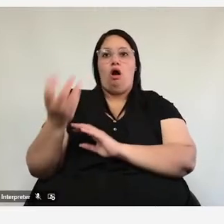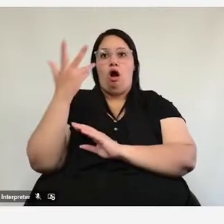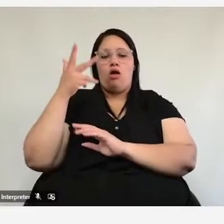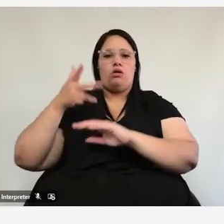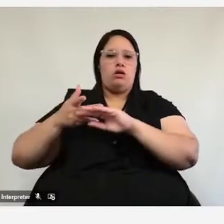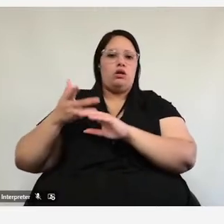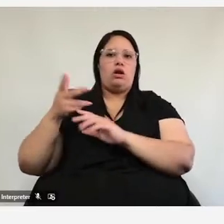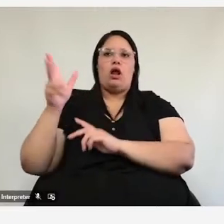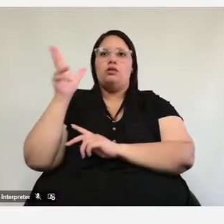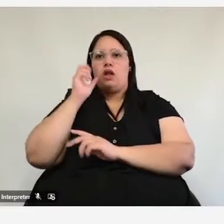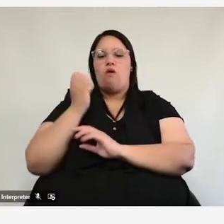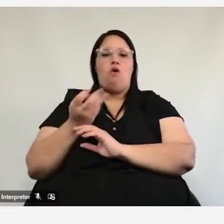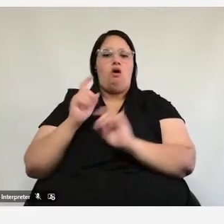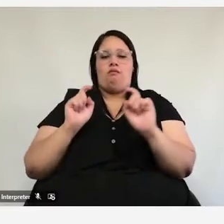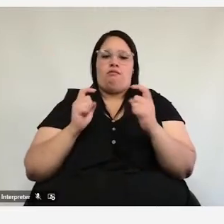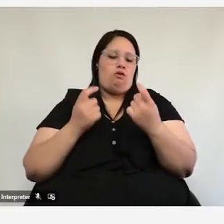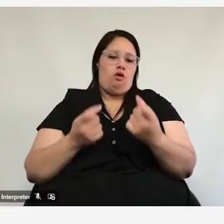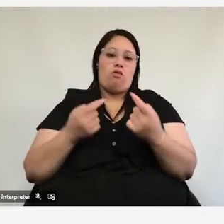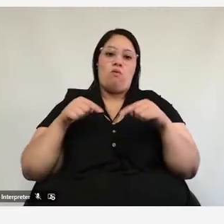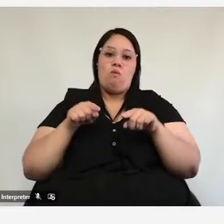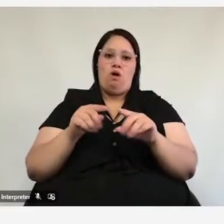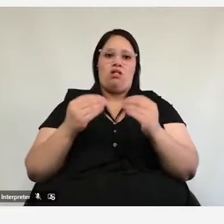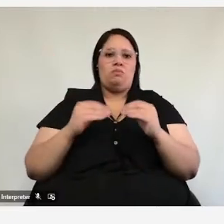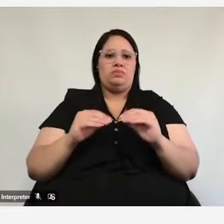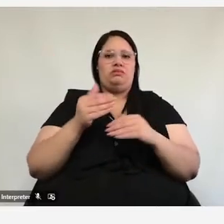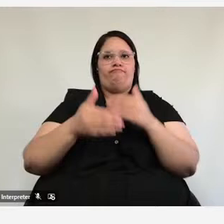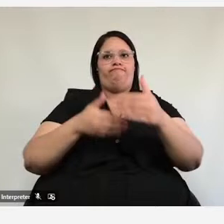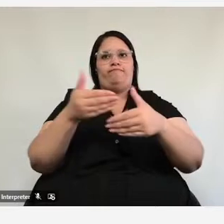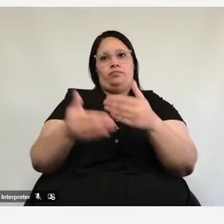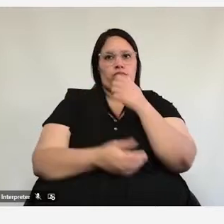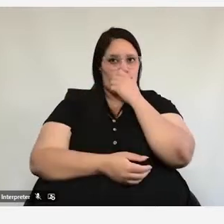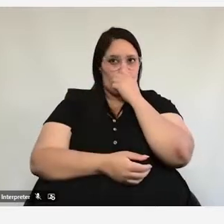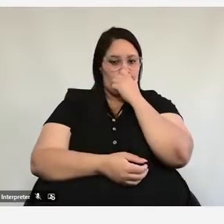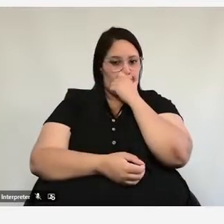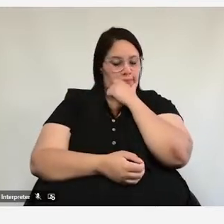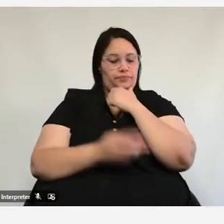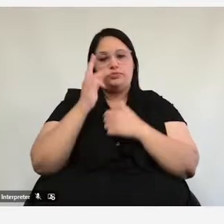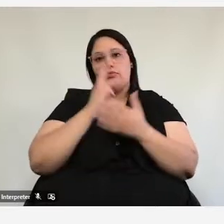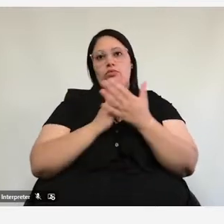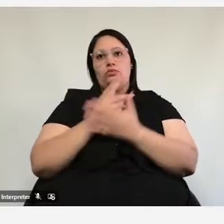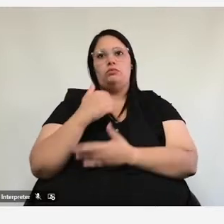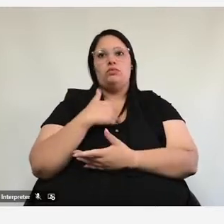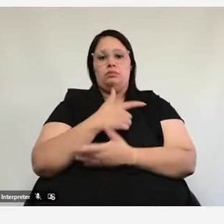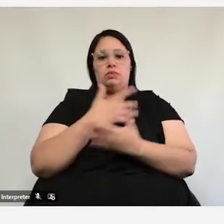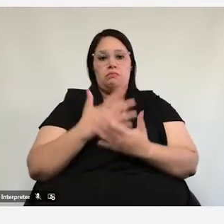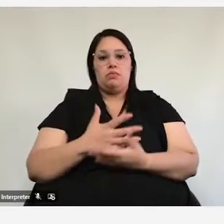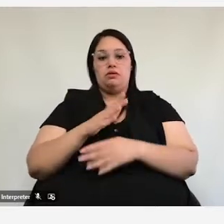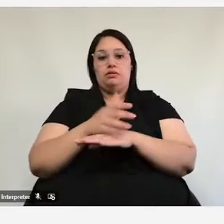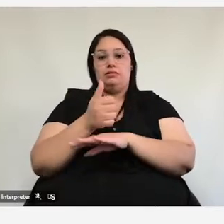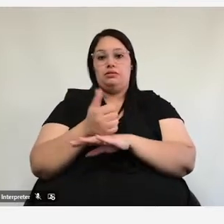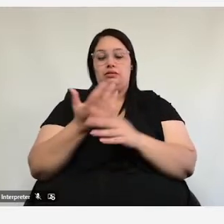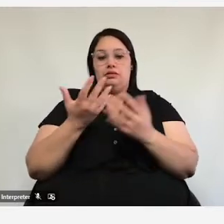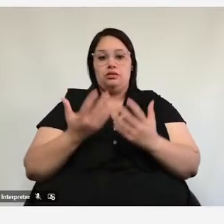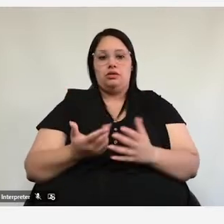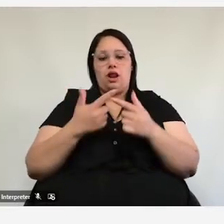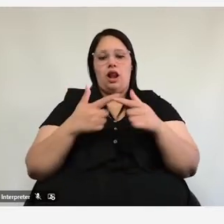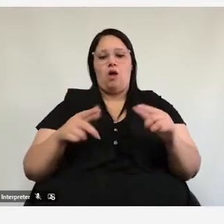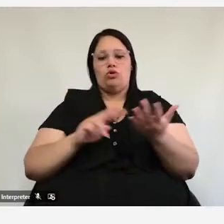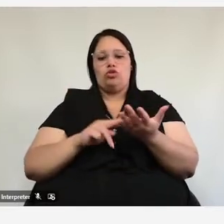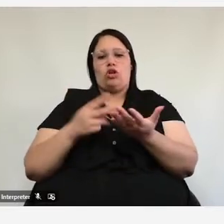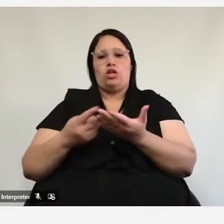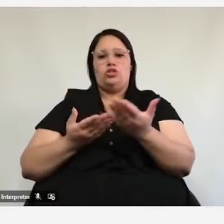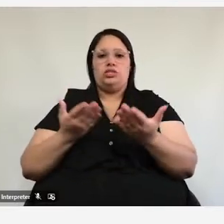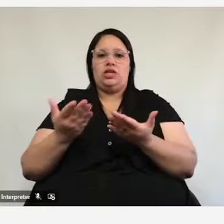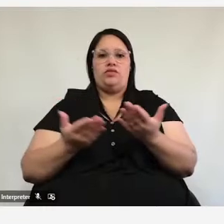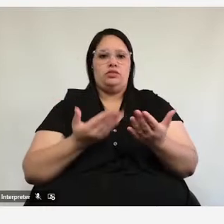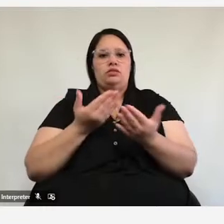their cameras while the sitting is in progress. Honourable members, for the sitting, language translation